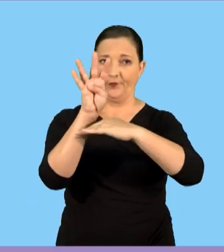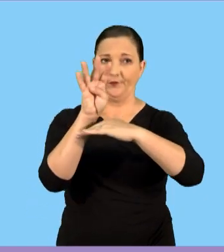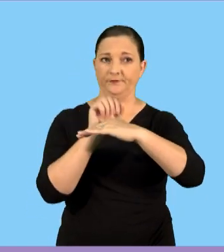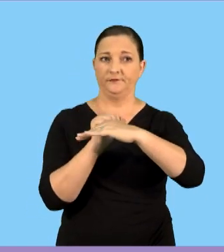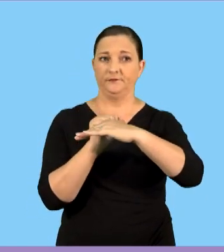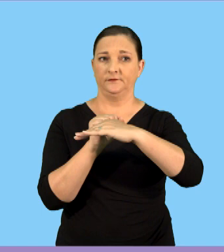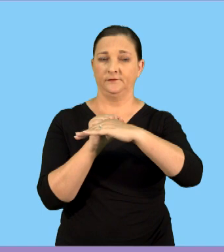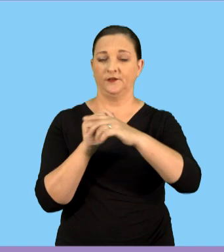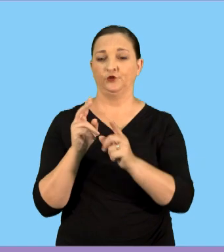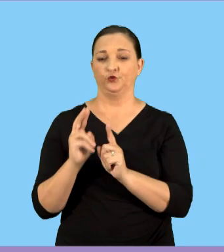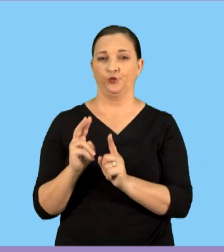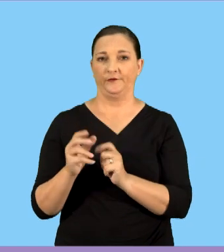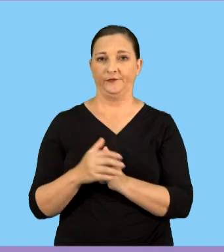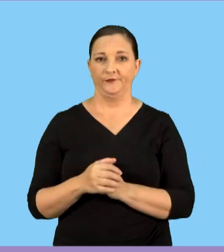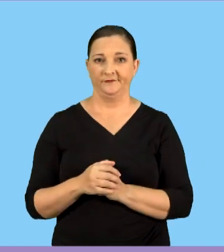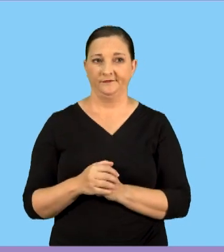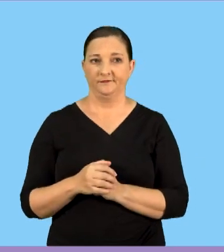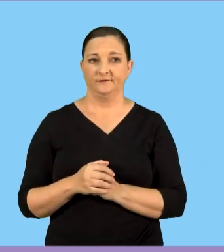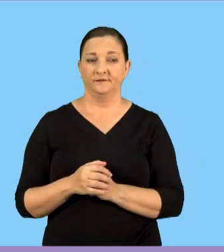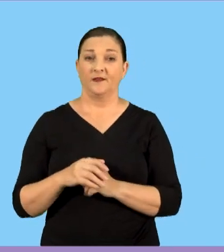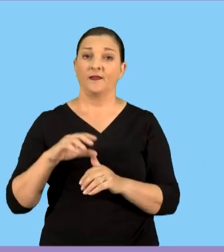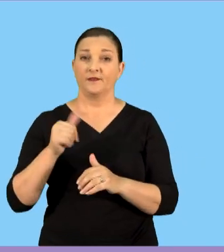Our answer is going to be the 4